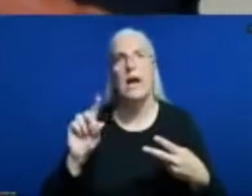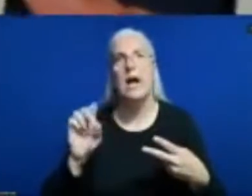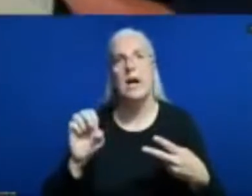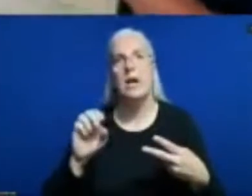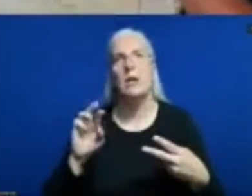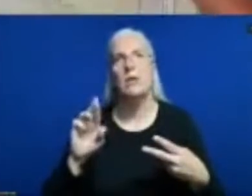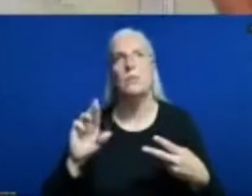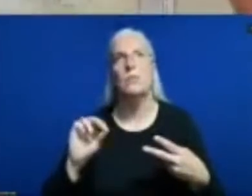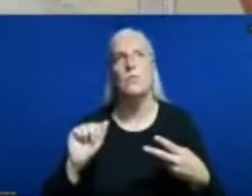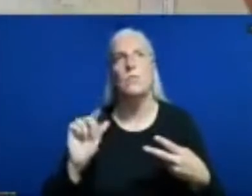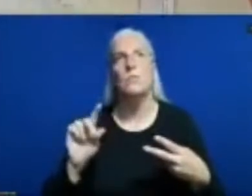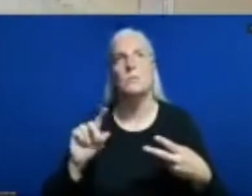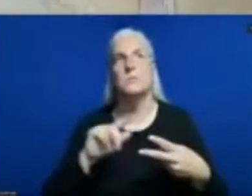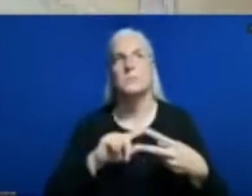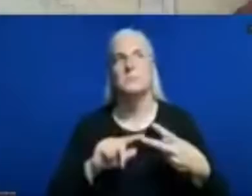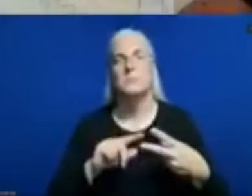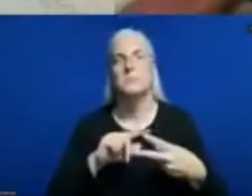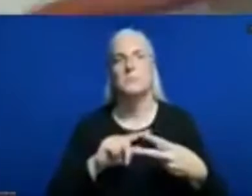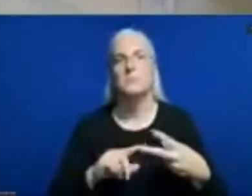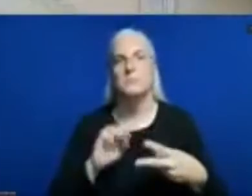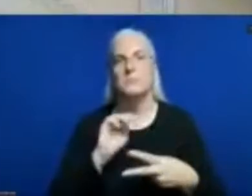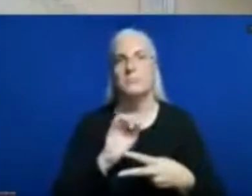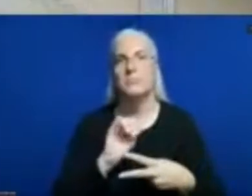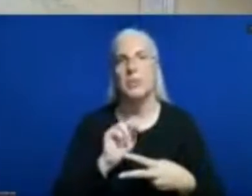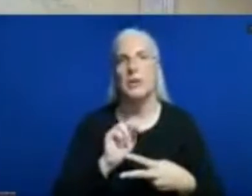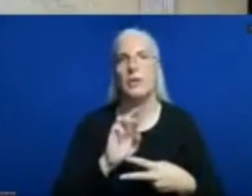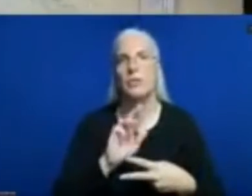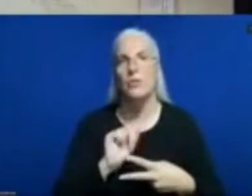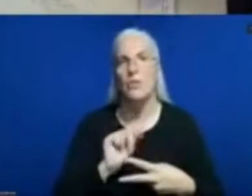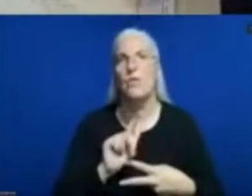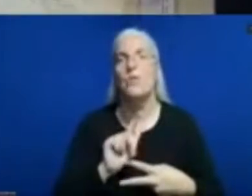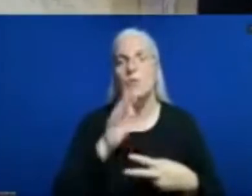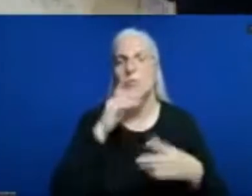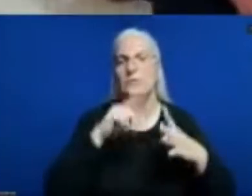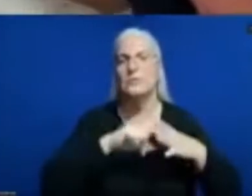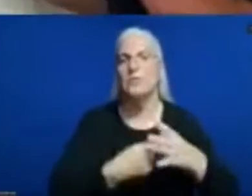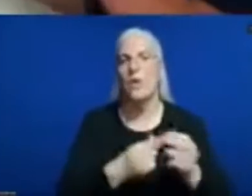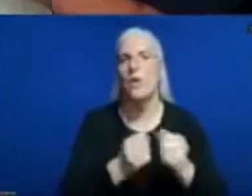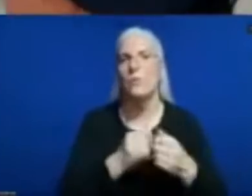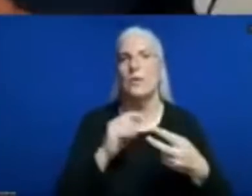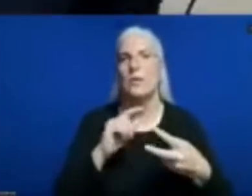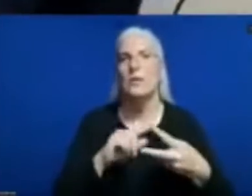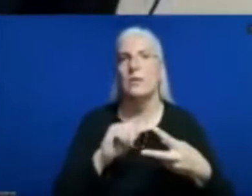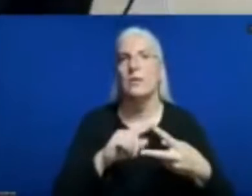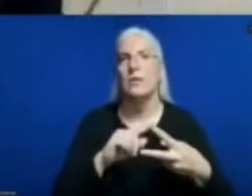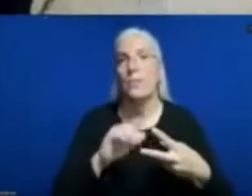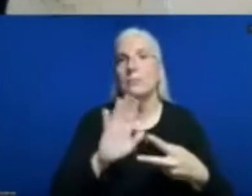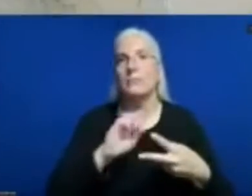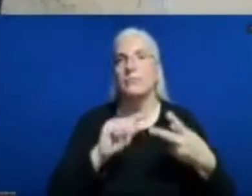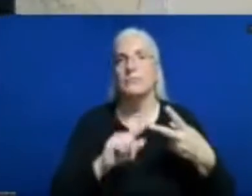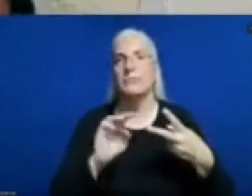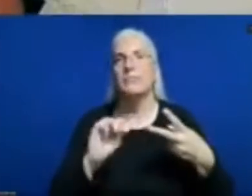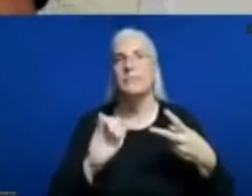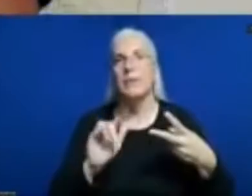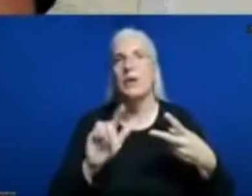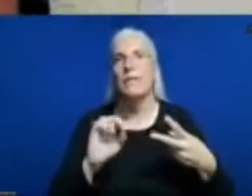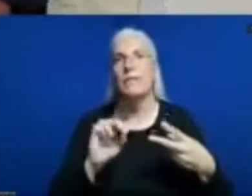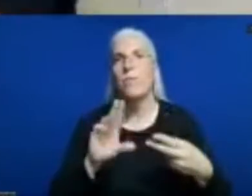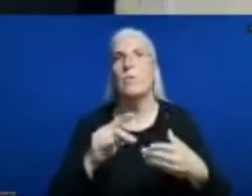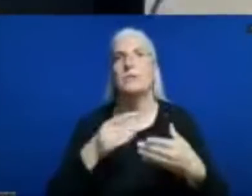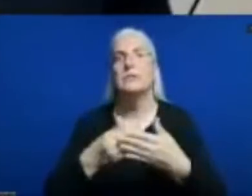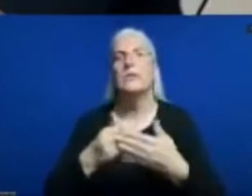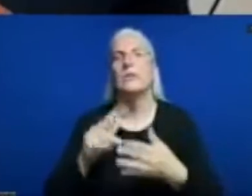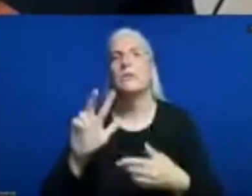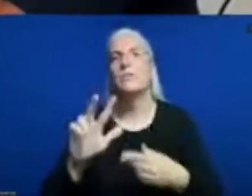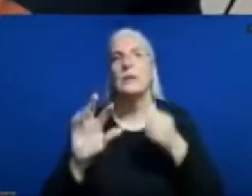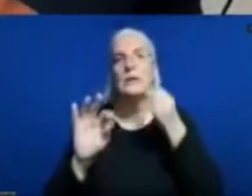Okay, so we'll start with Milford. Milford is off of 395 community. It's adjacent to